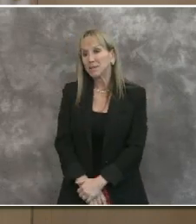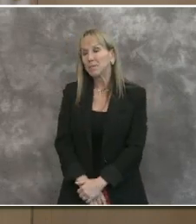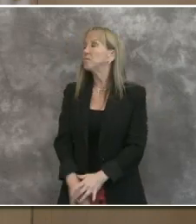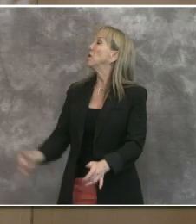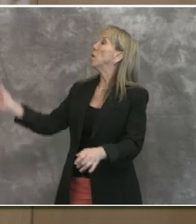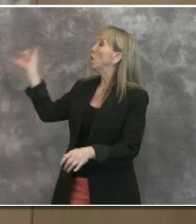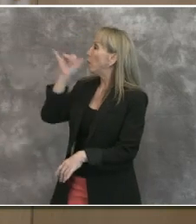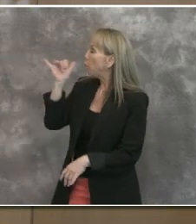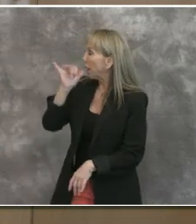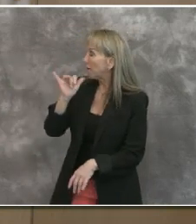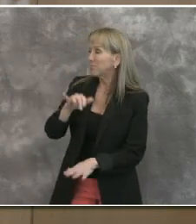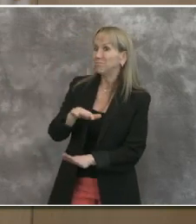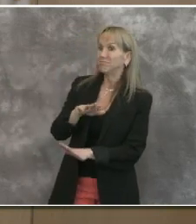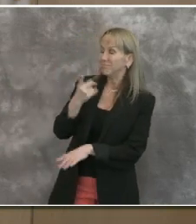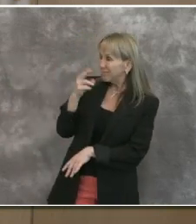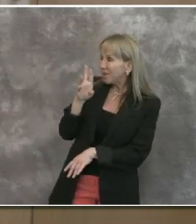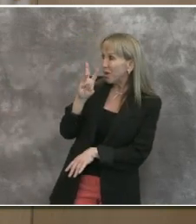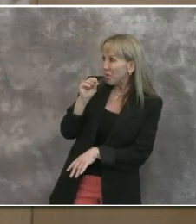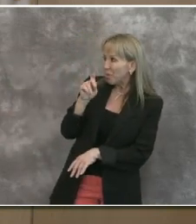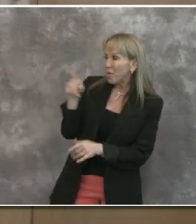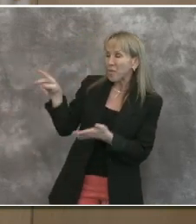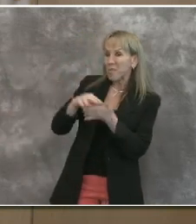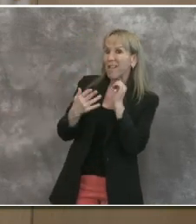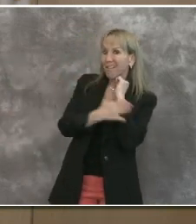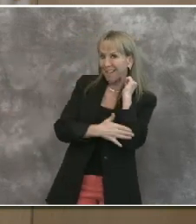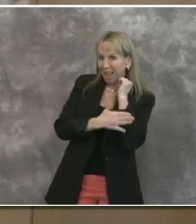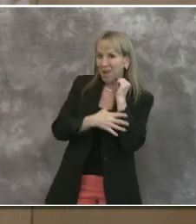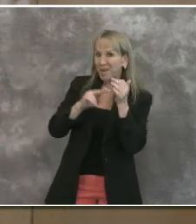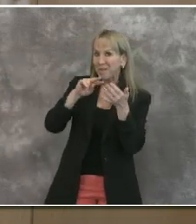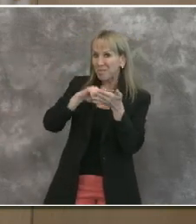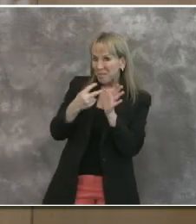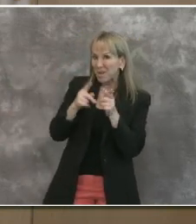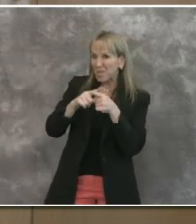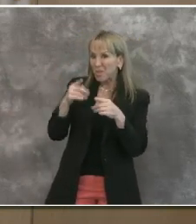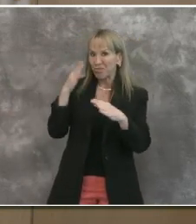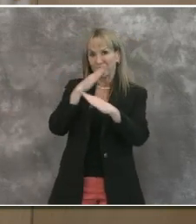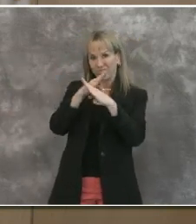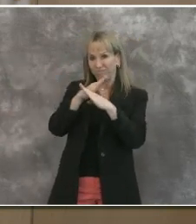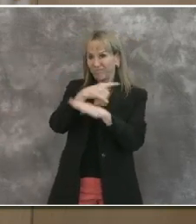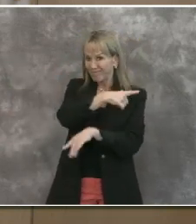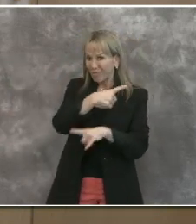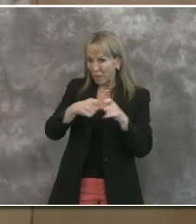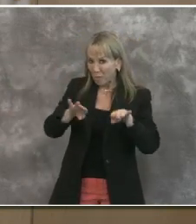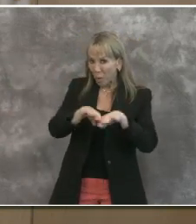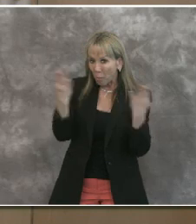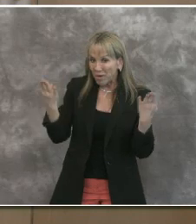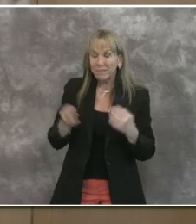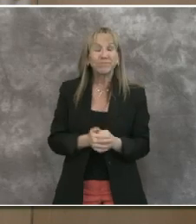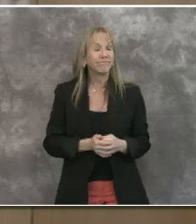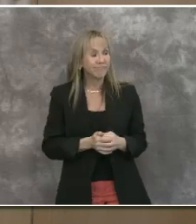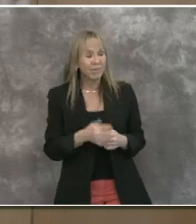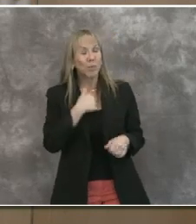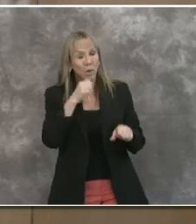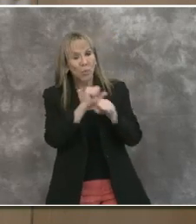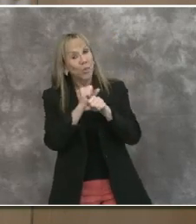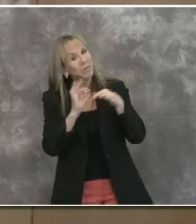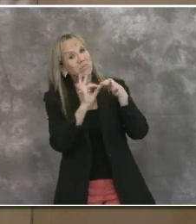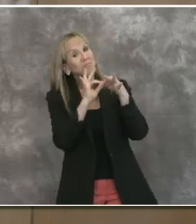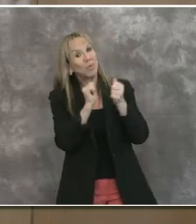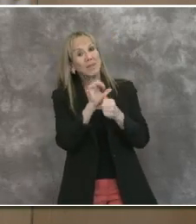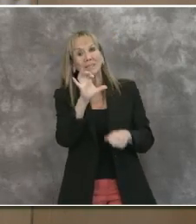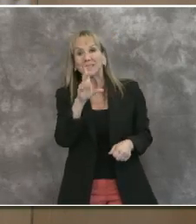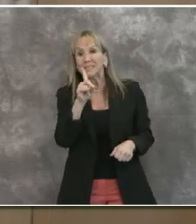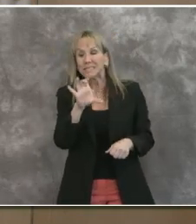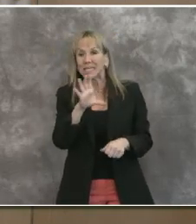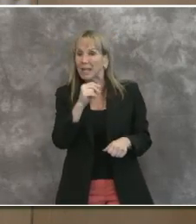Wow. So, Dr. Wooten, the county is going to take steps to try to prevent them from reopening? We are working with the CDC,